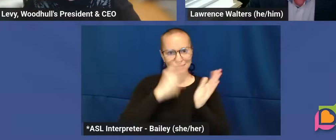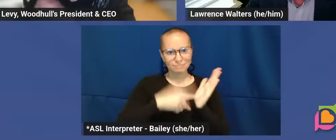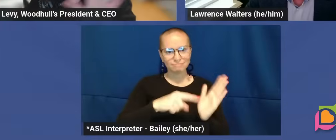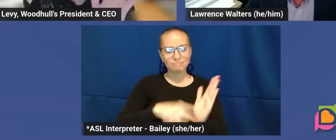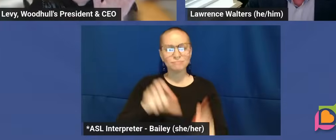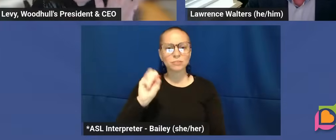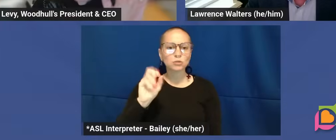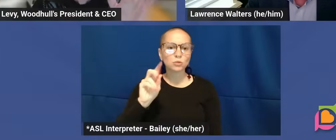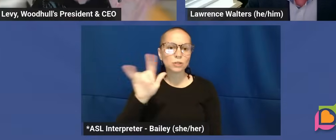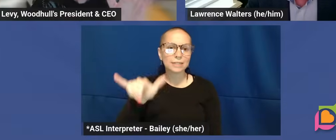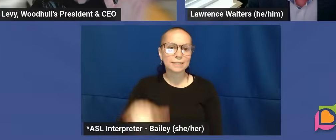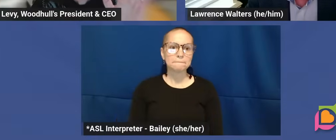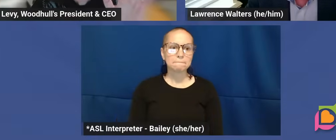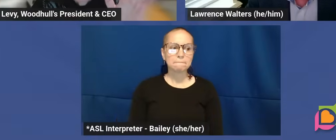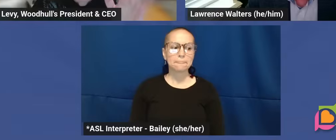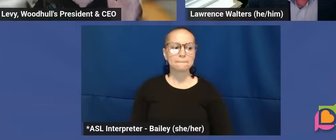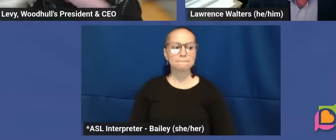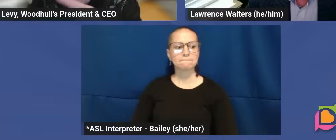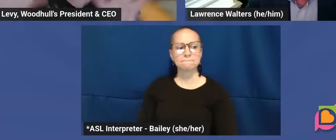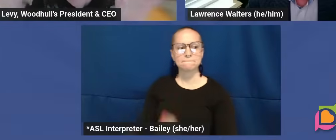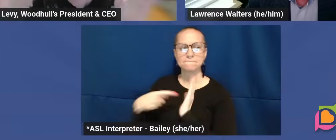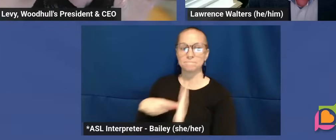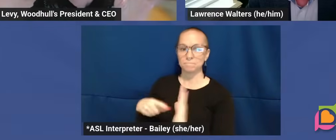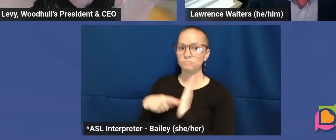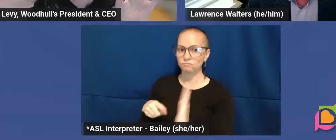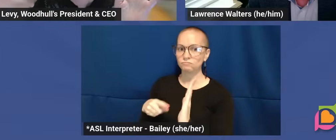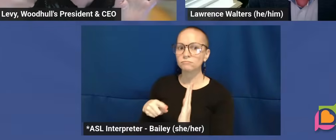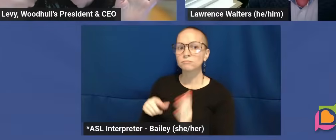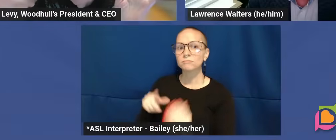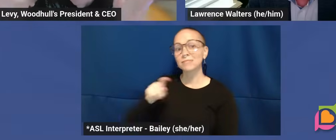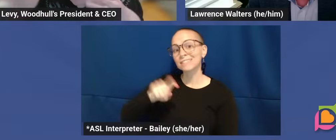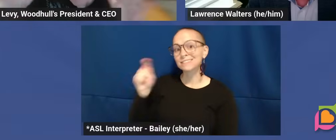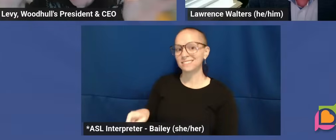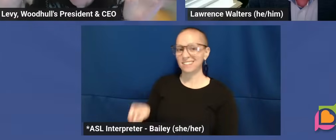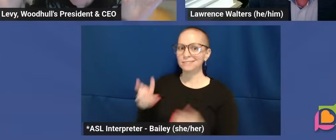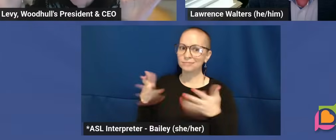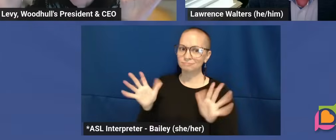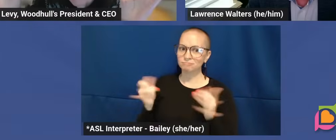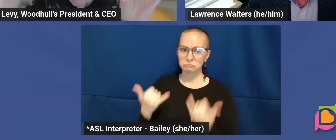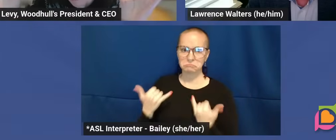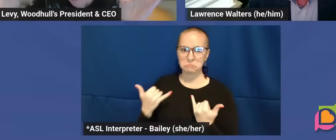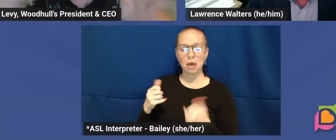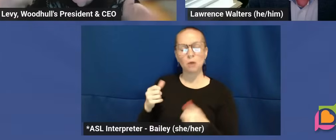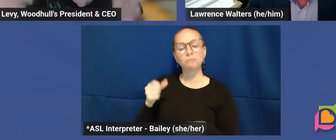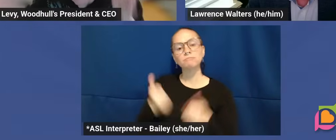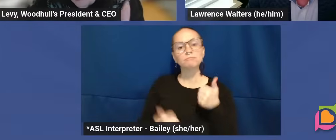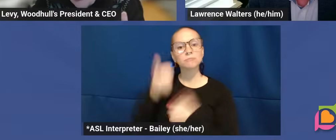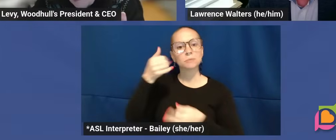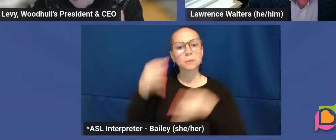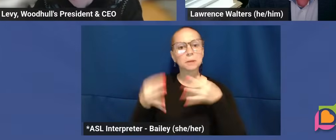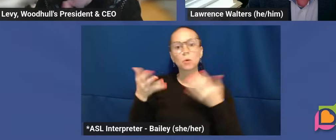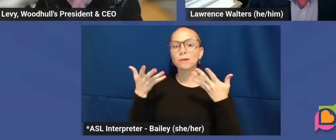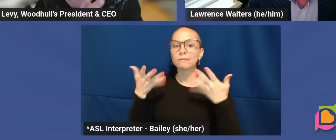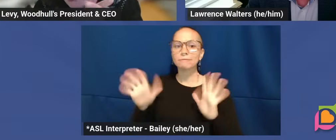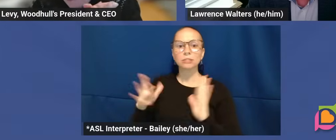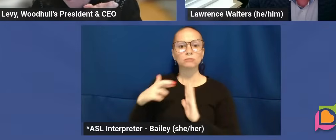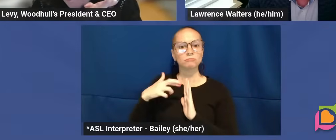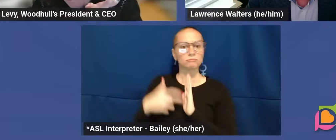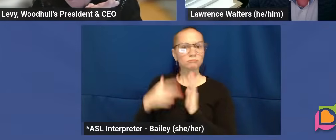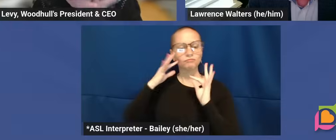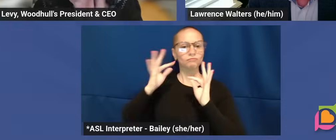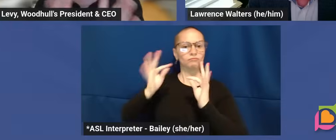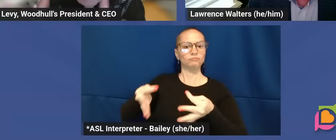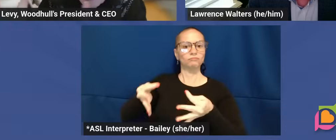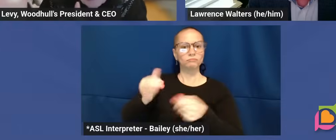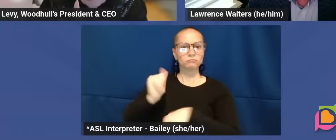So let's say Texas is done now. The Supreme Court has ruled, the decision is in